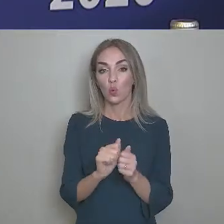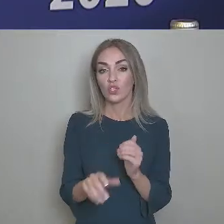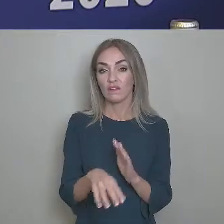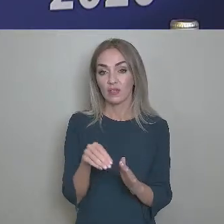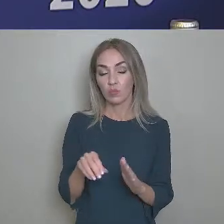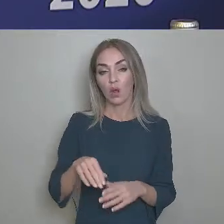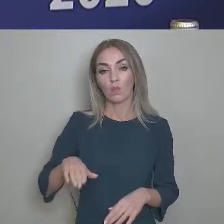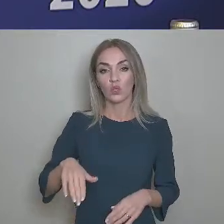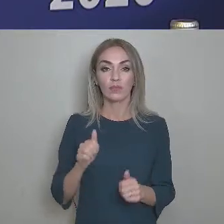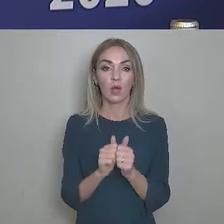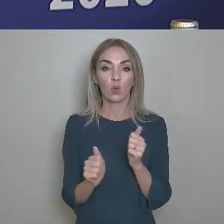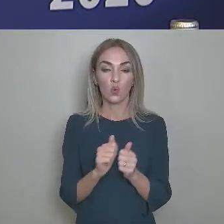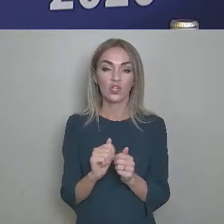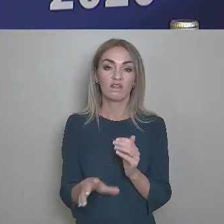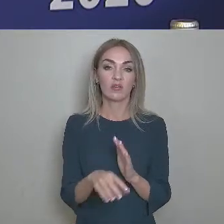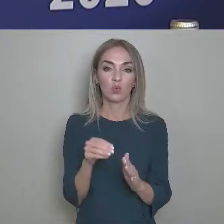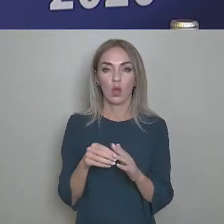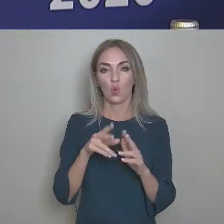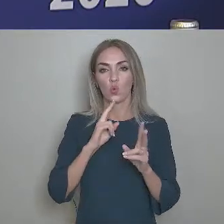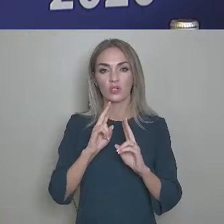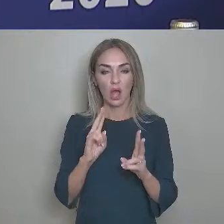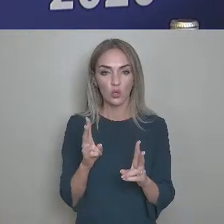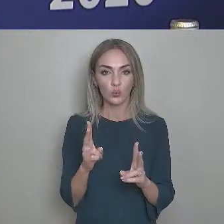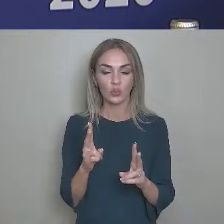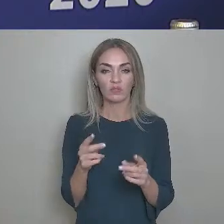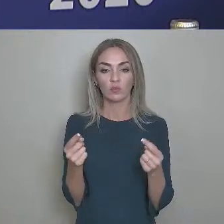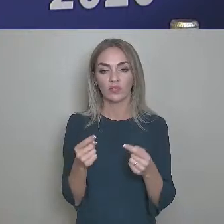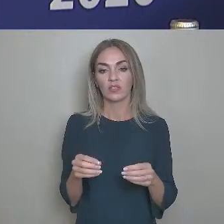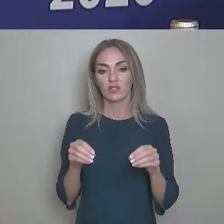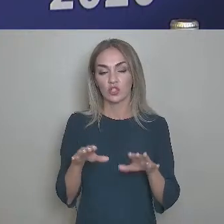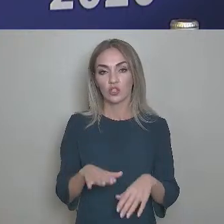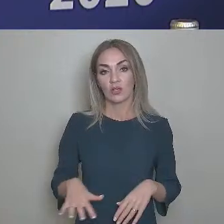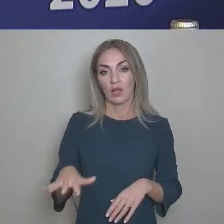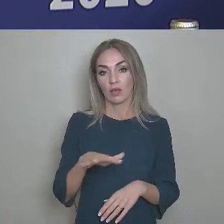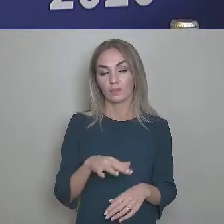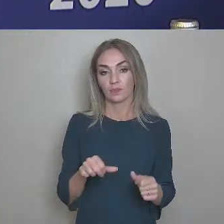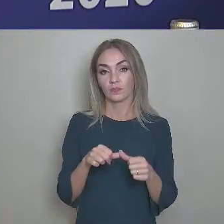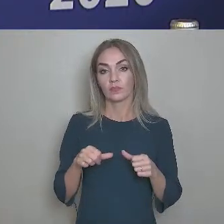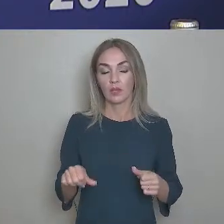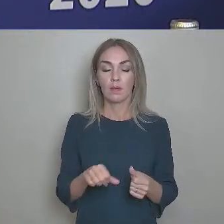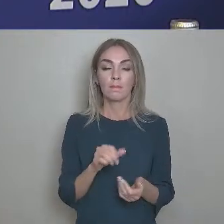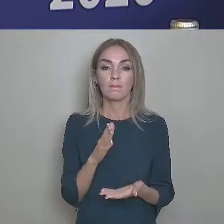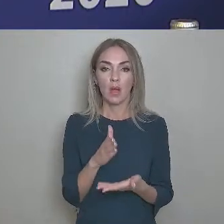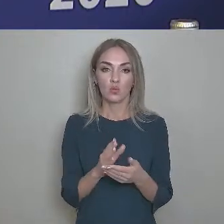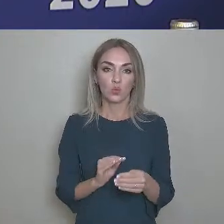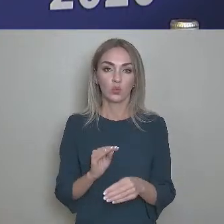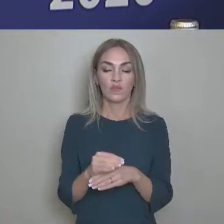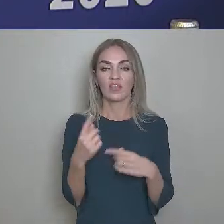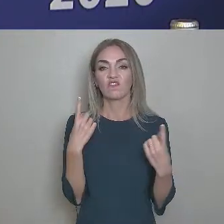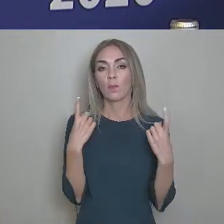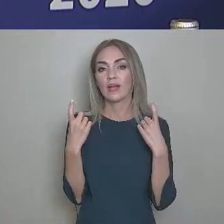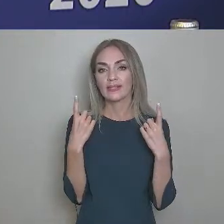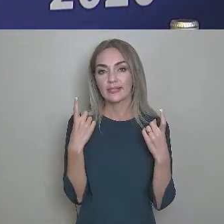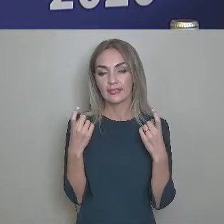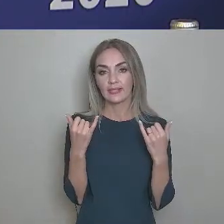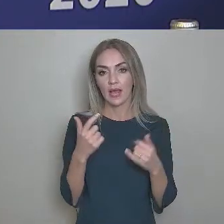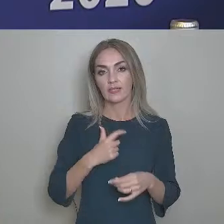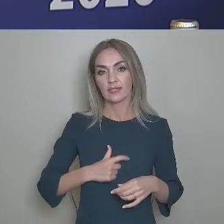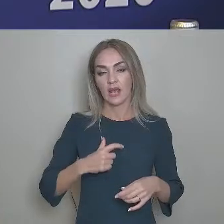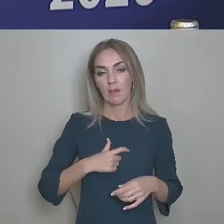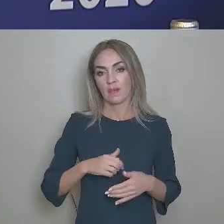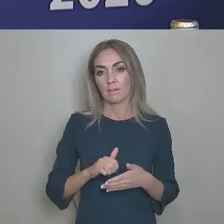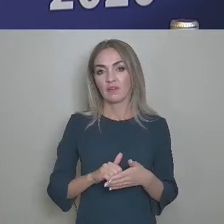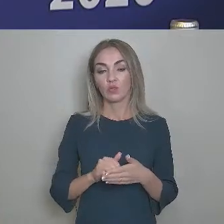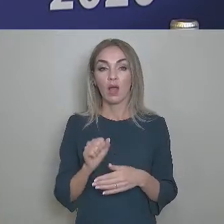kind of policy. They submit a request to be allowed to participate. They